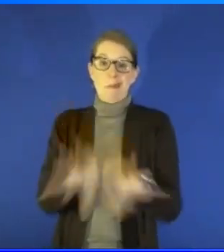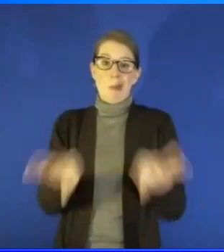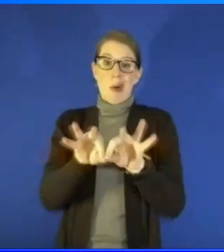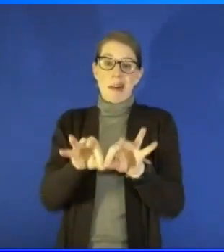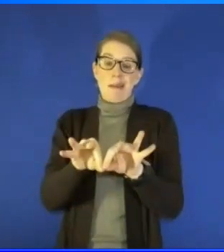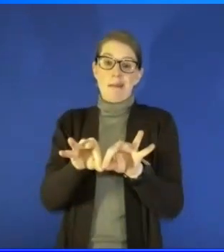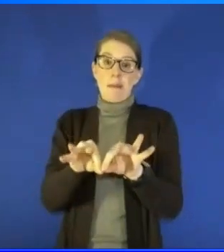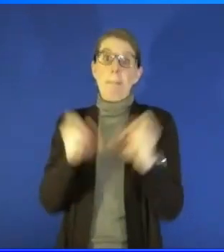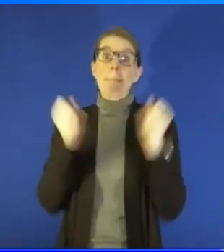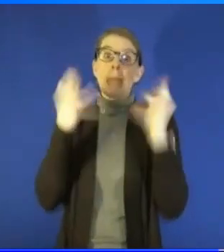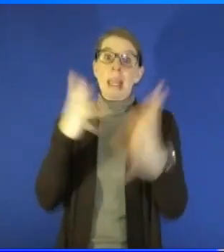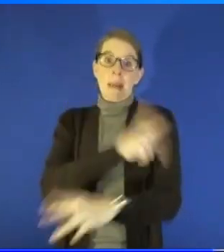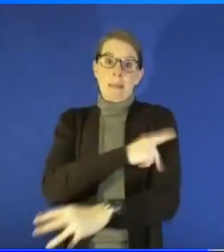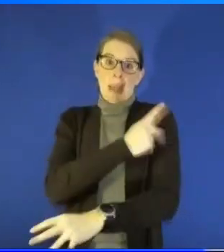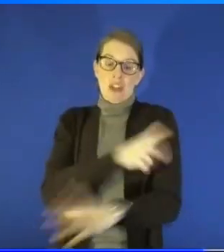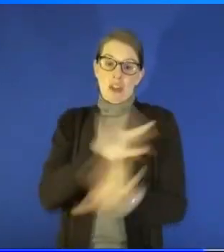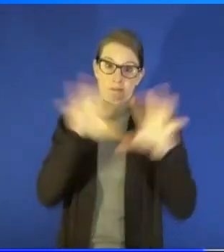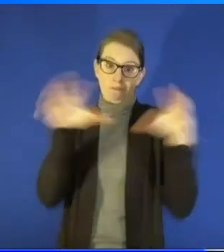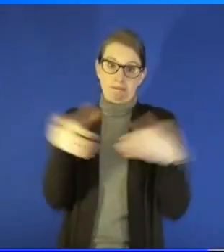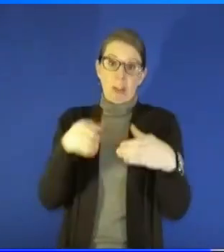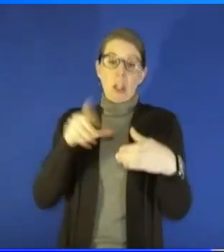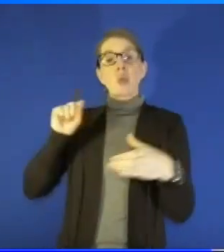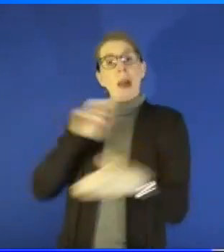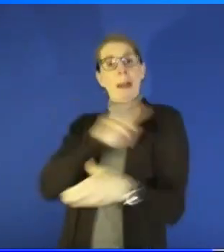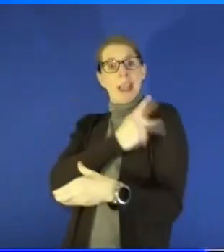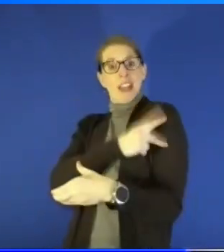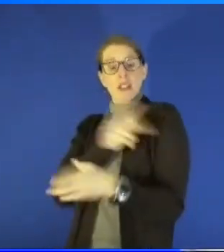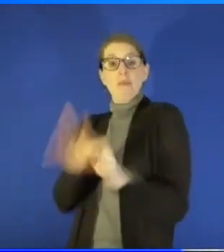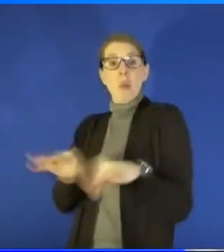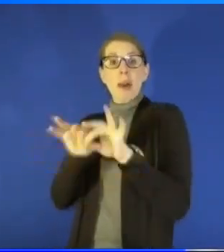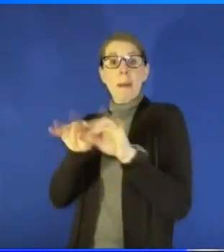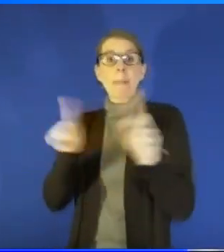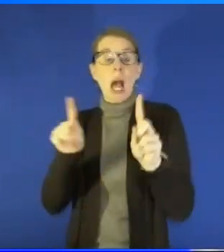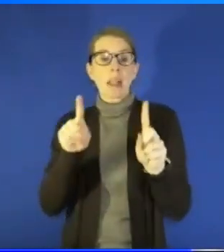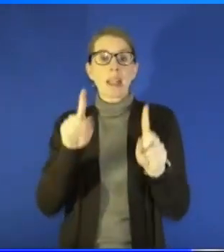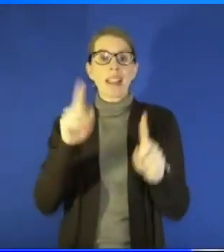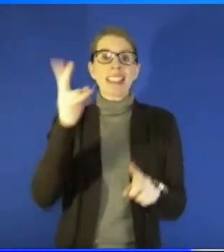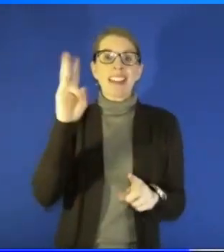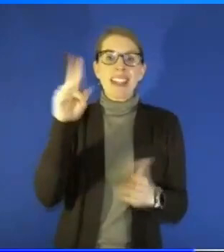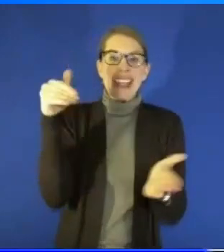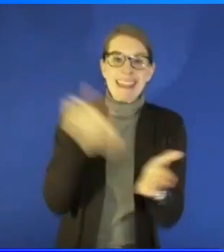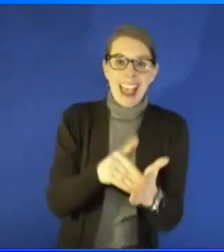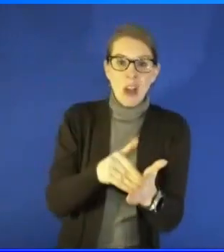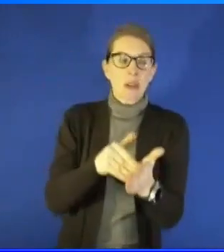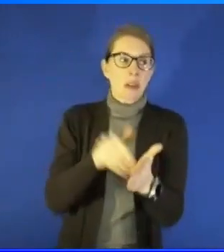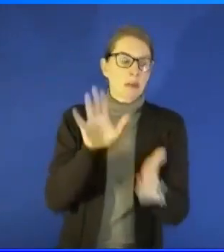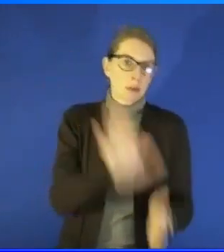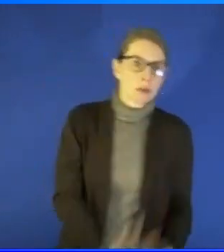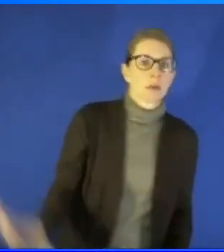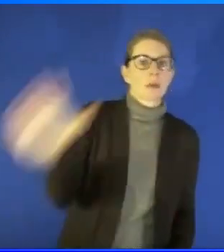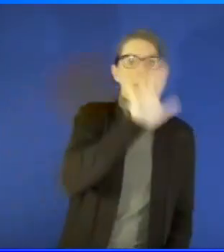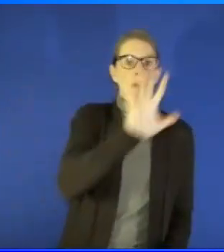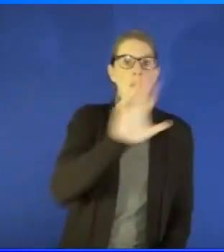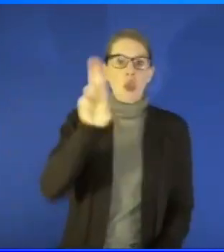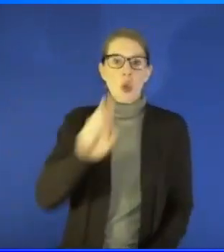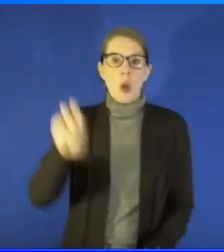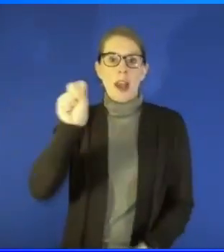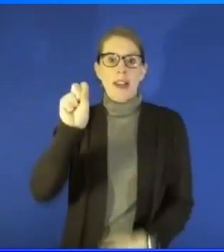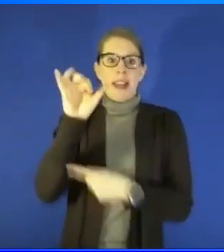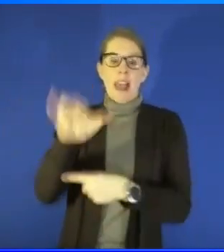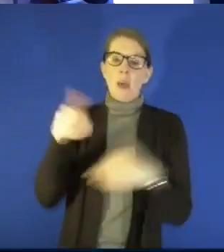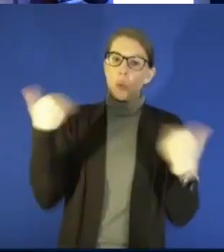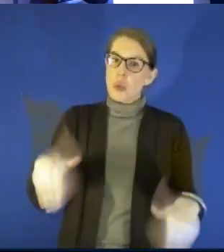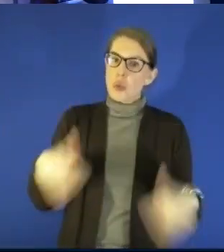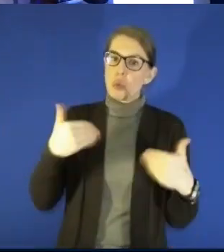about 20 patients here, well, that's important, but 17,000 patients across the country, that's what really is going to drive the